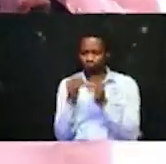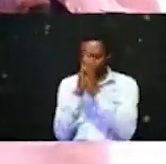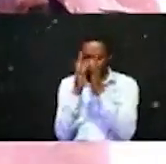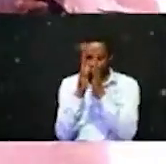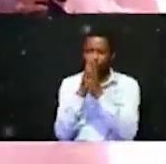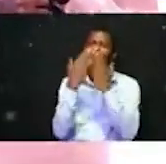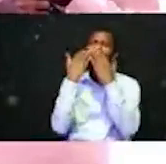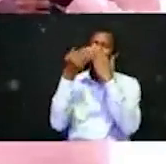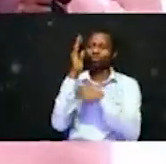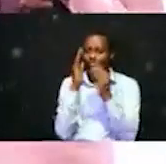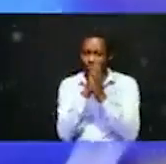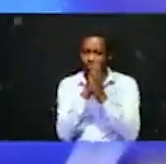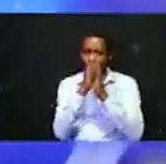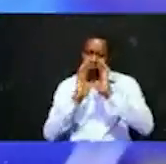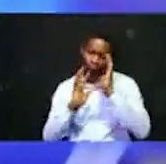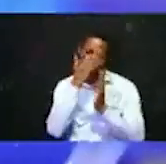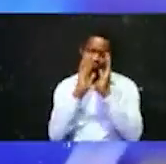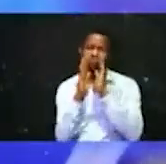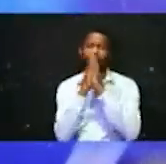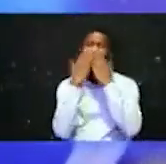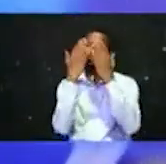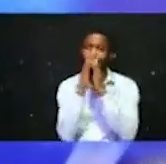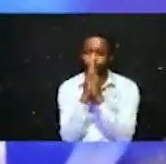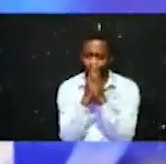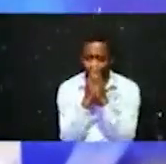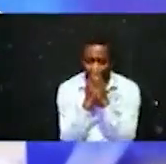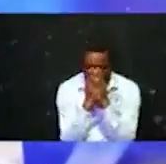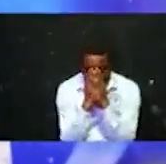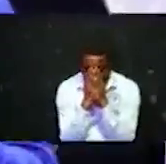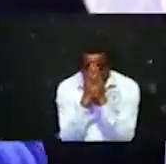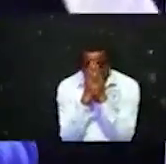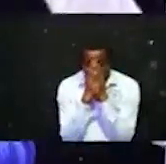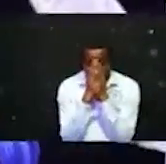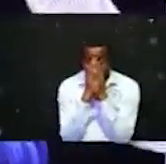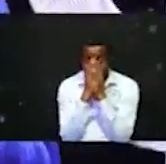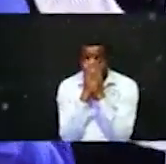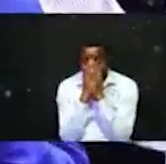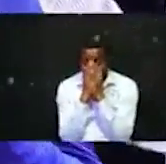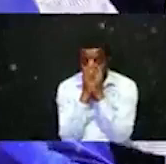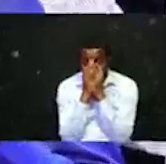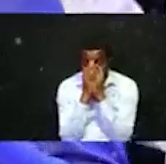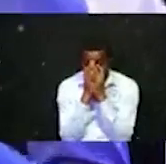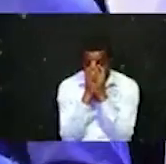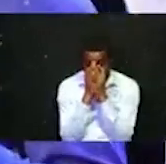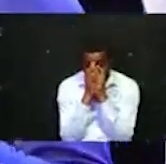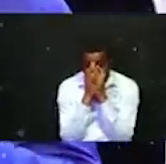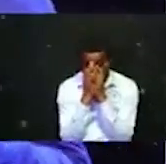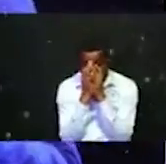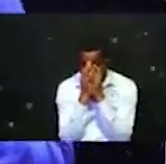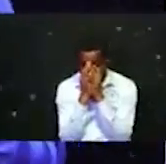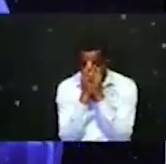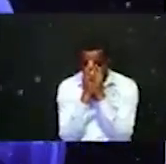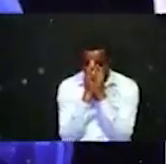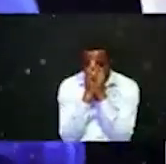pray? Thank you, Father, in the name of Jesus. We bless you, O God, and give you thanks. We give you praise in the name